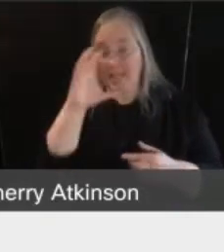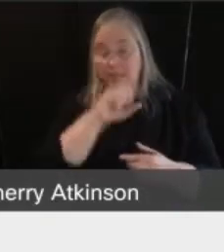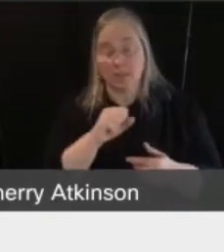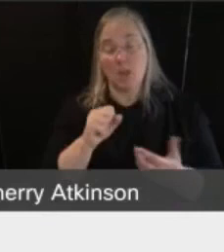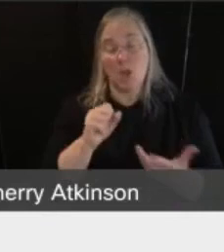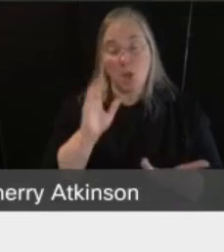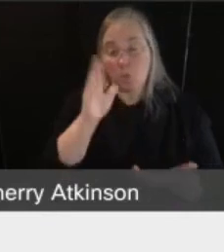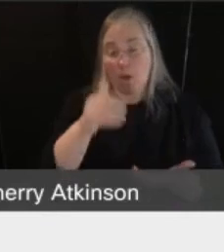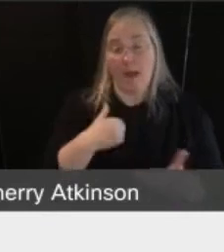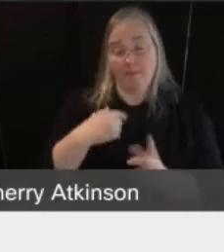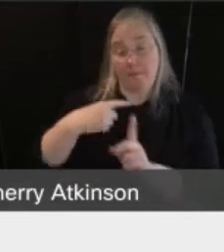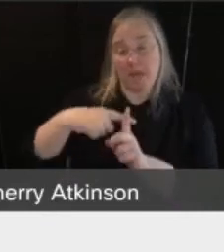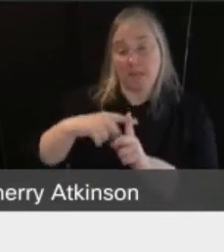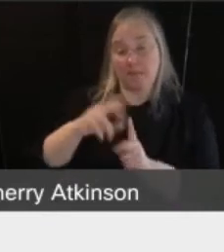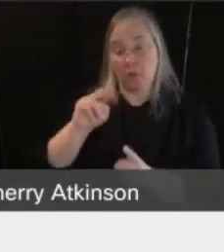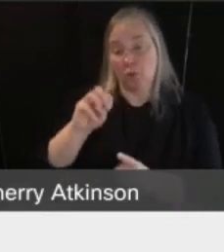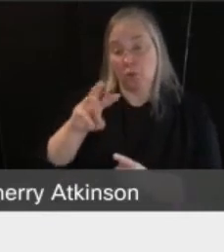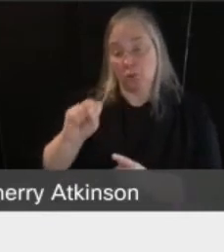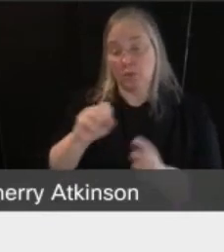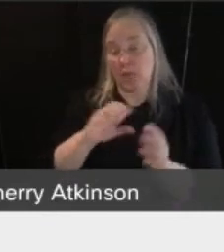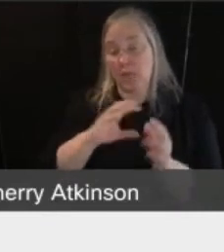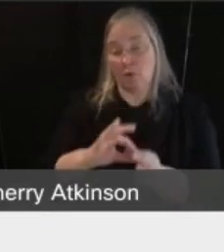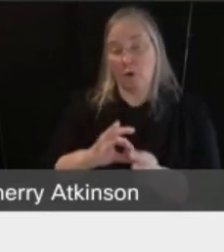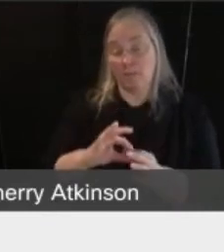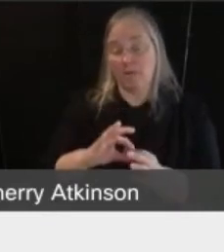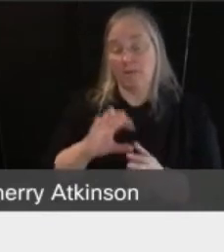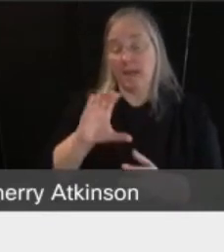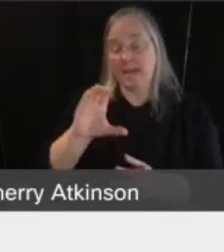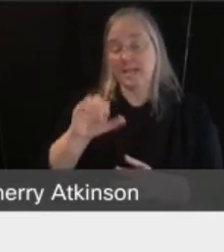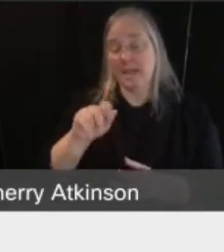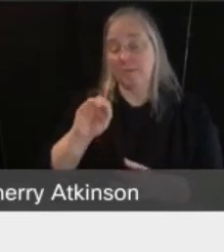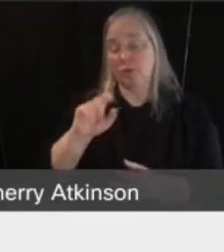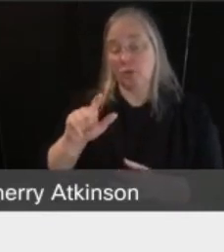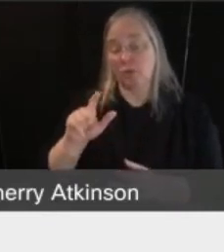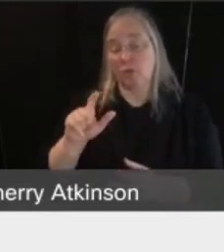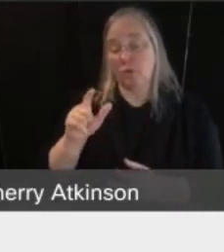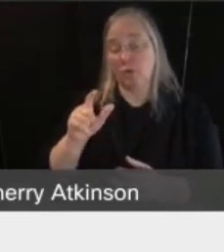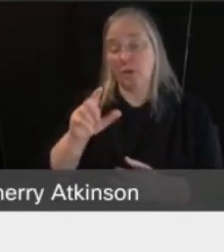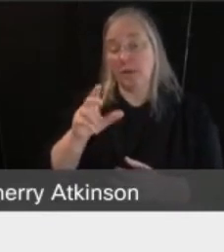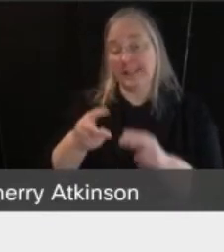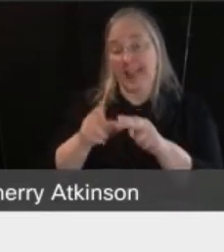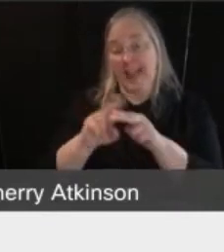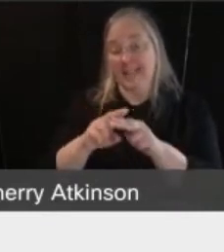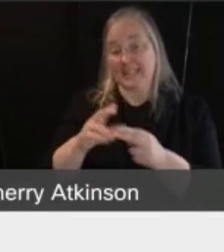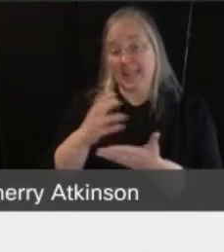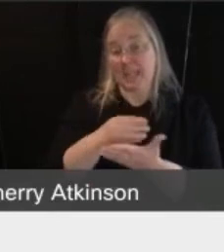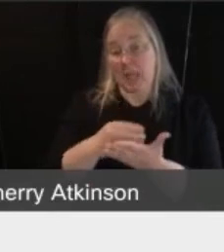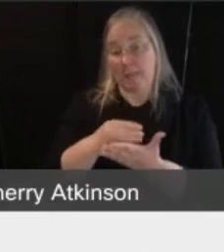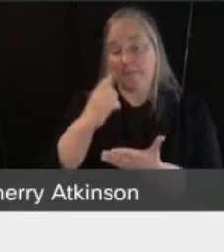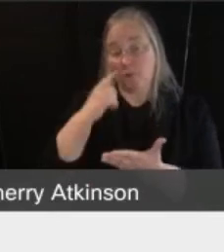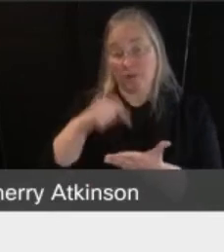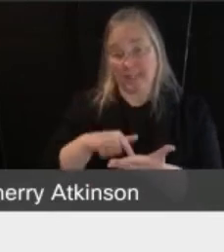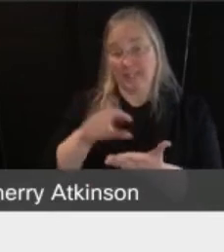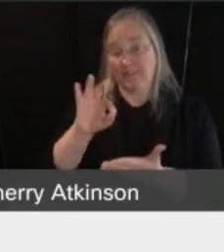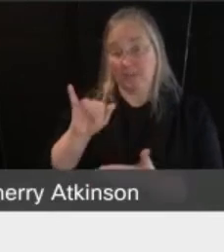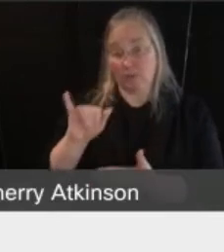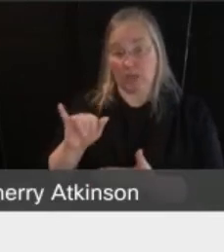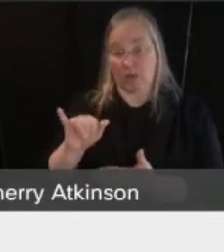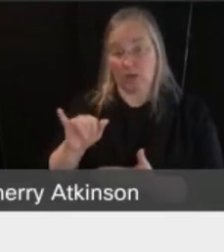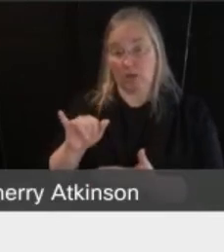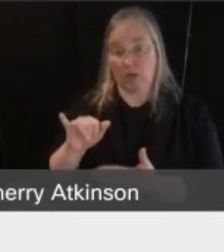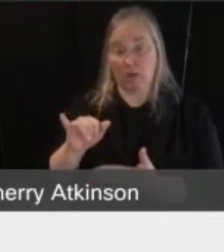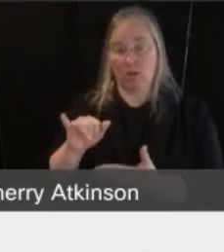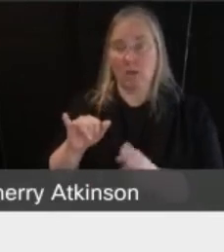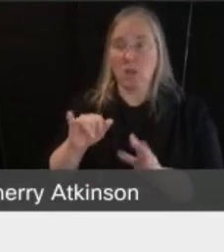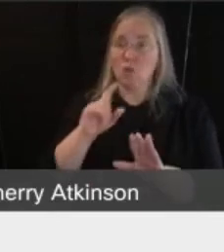in the form of capital gains income in this fiscal year, being because what you're earning last